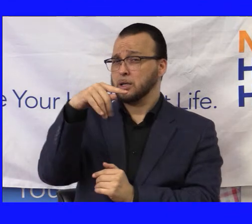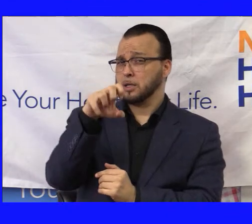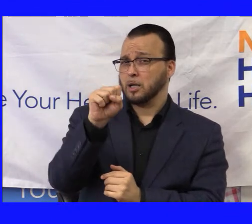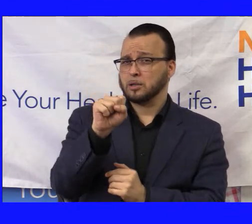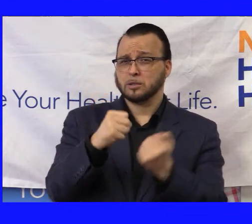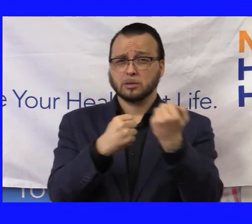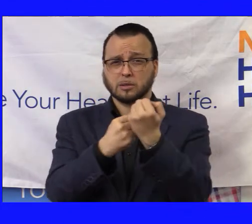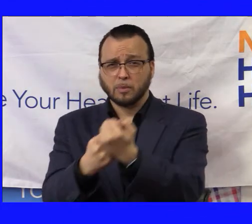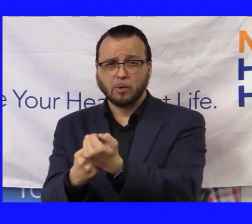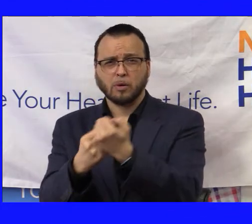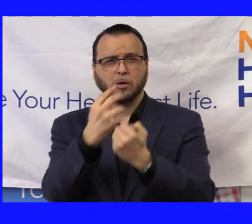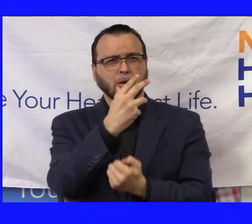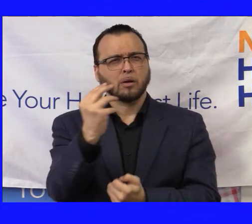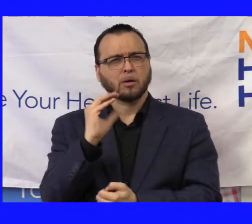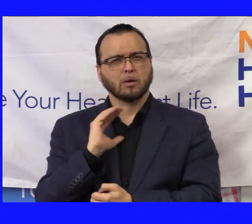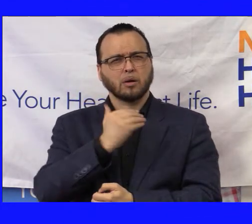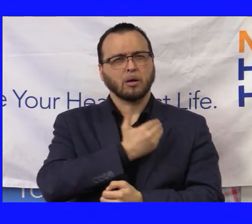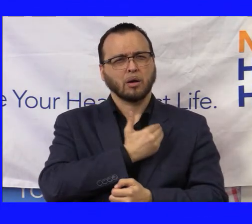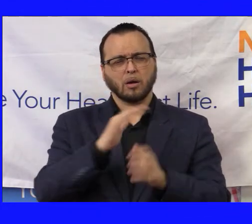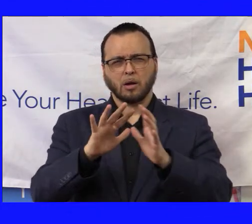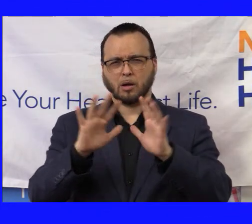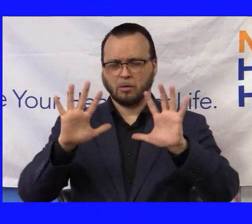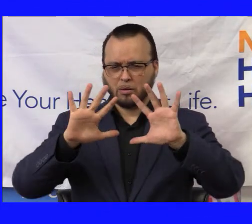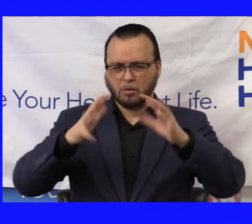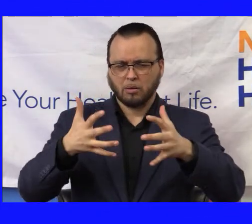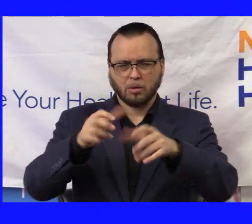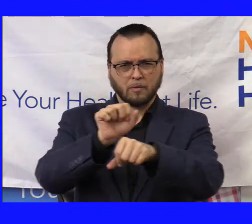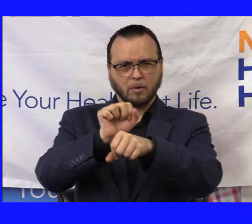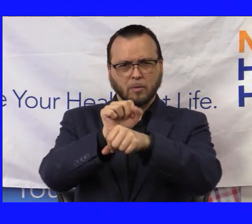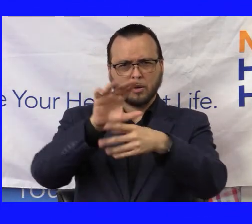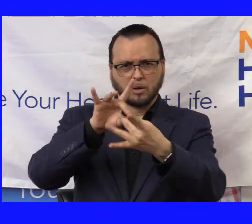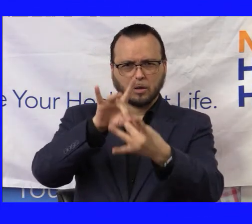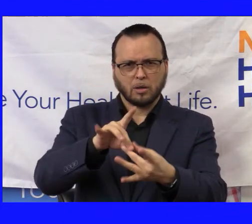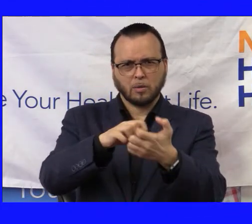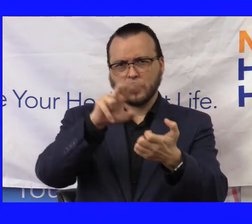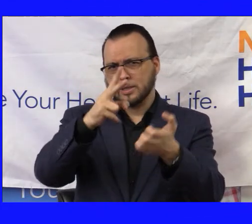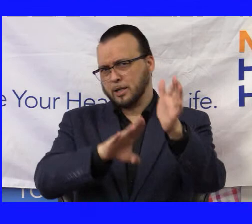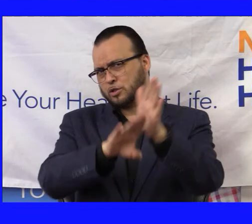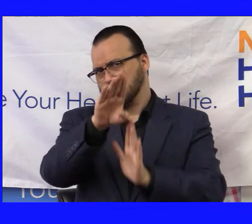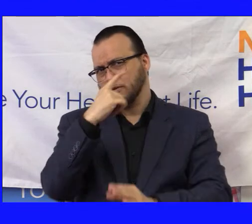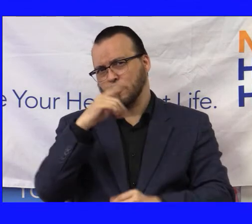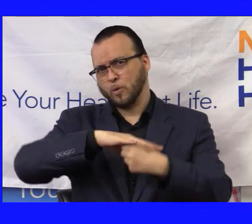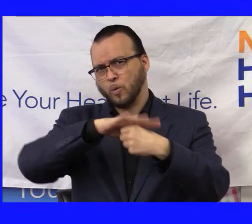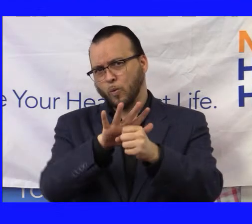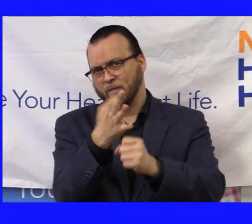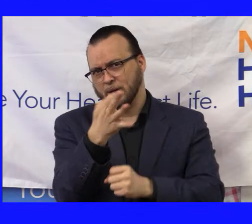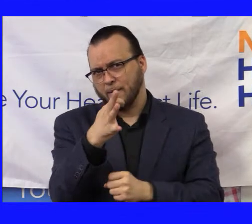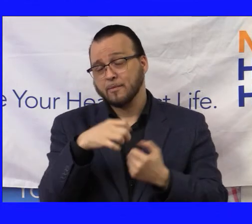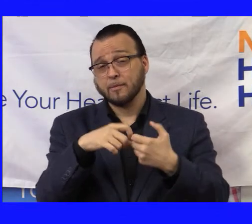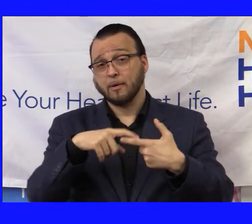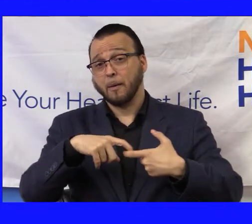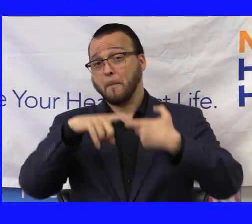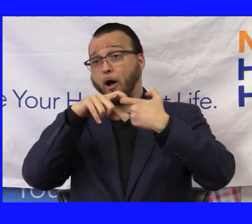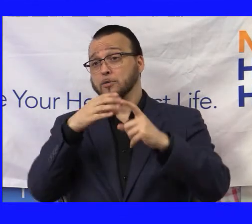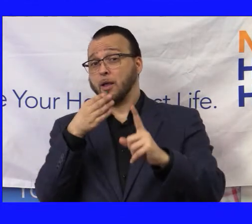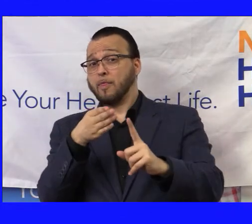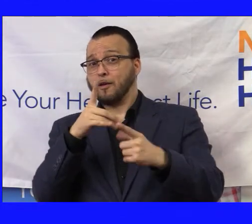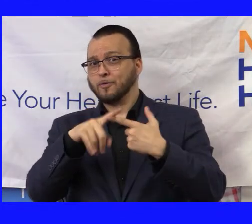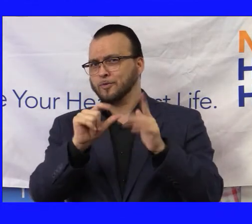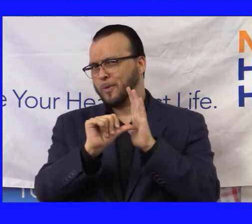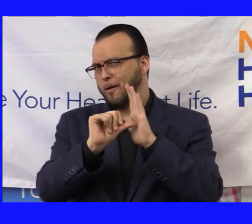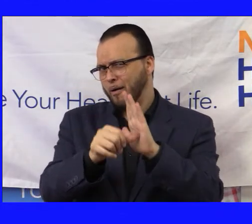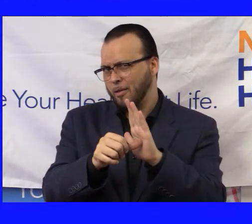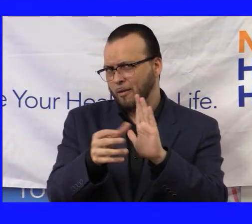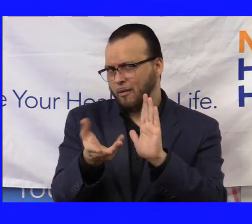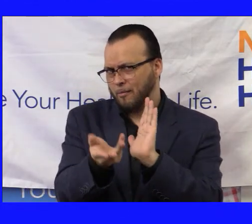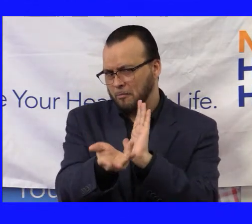EITS support and our body of work around the second surge for COVID-19, pausing there to